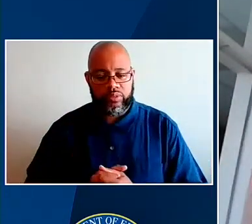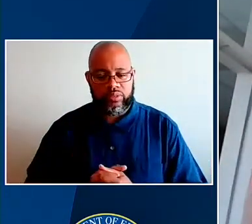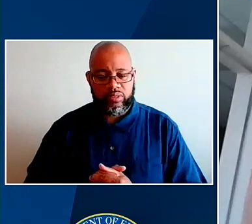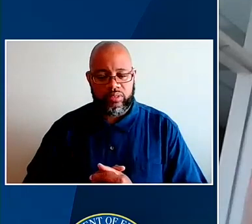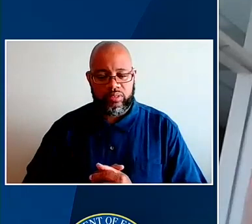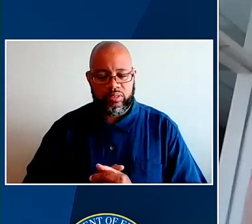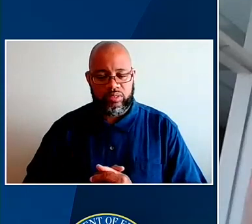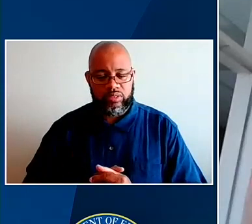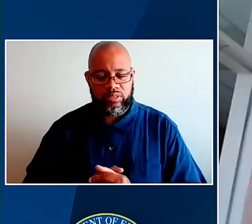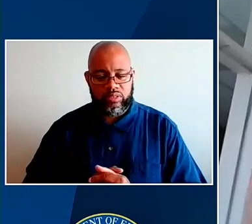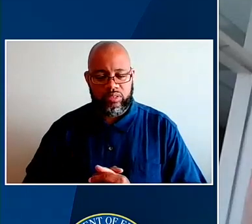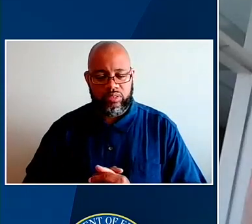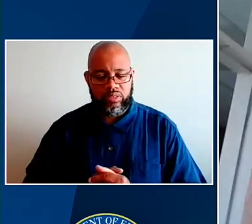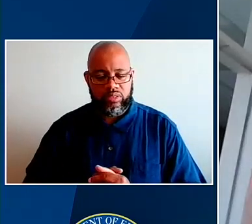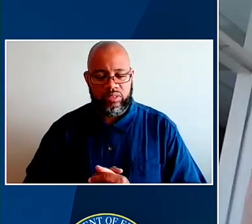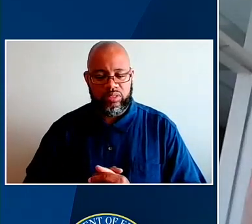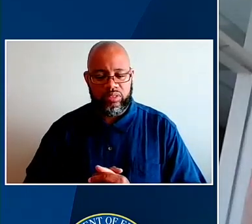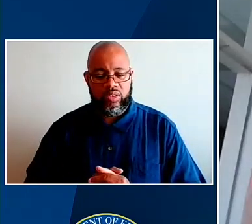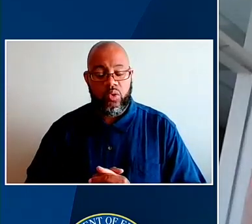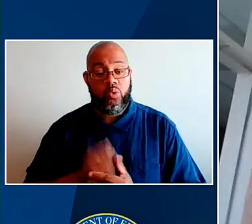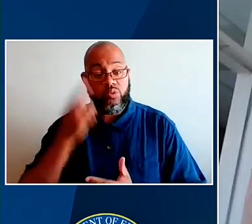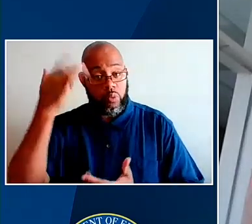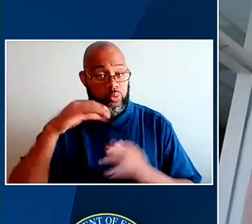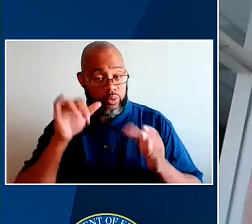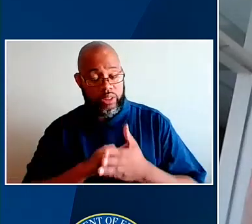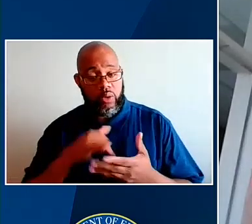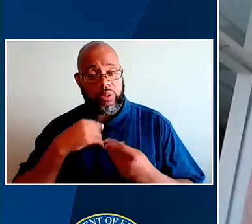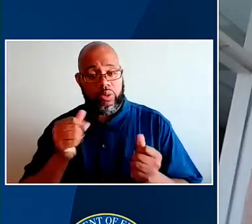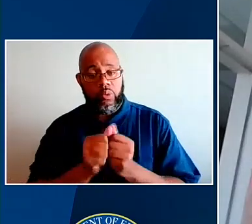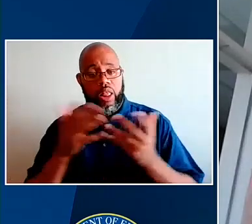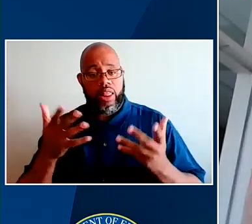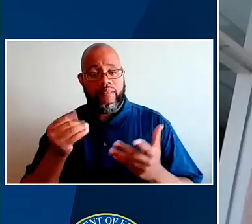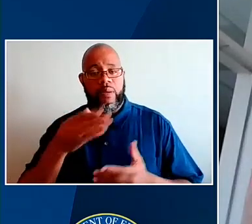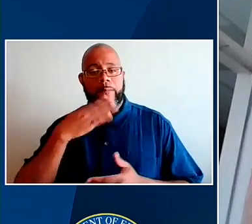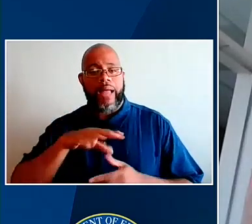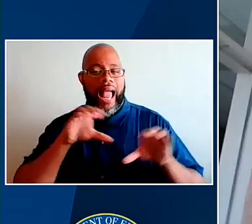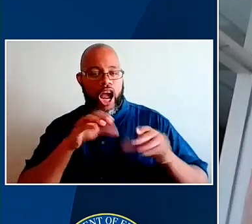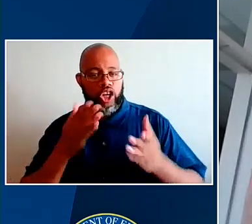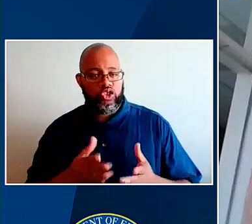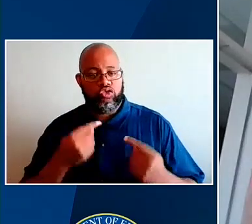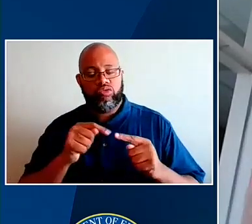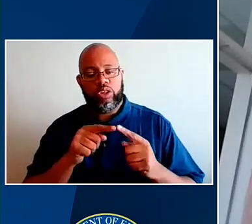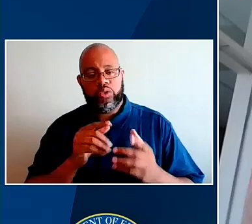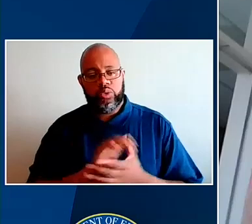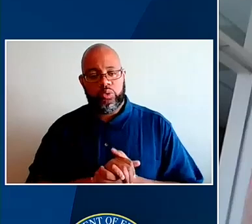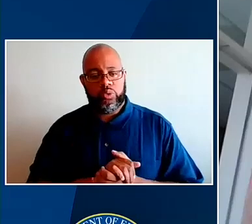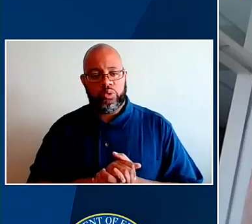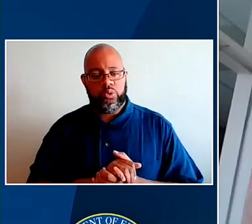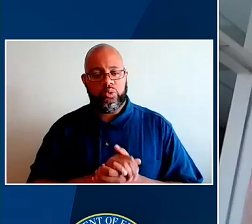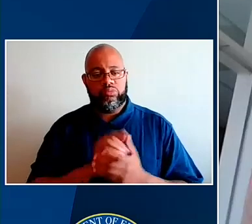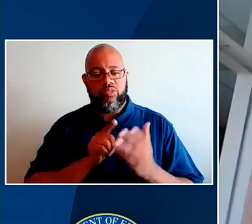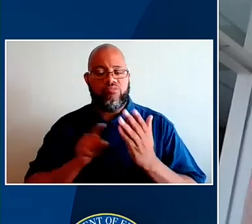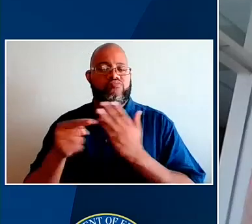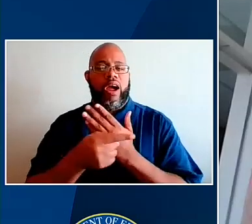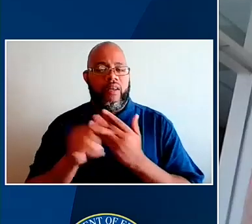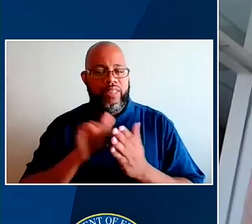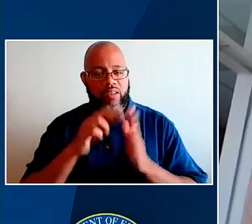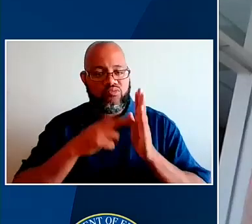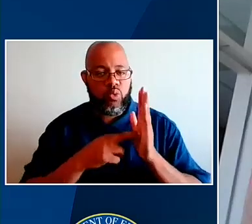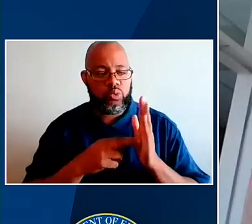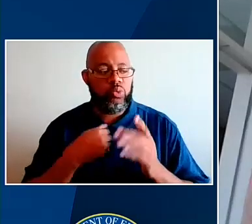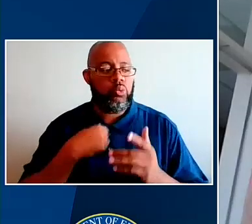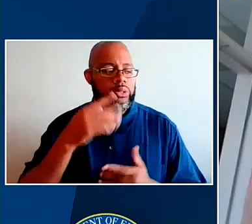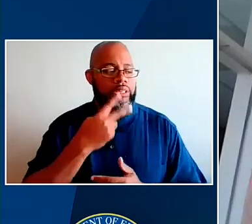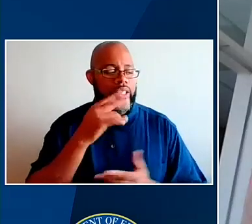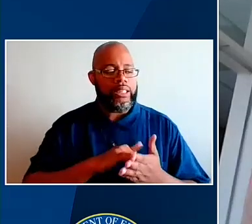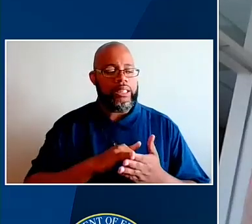One of the reasons we're doing this is we deal with a lot of bad actors that try to get around the rules, right? So we will see